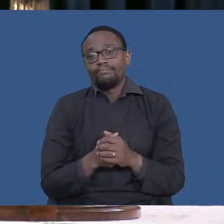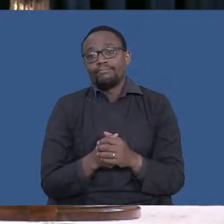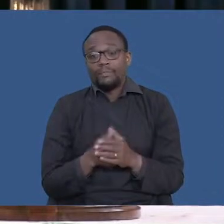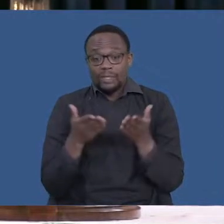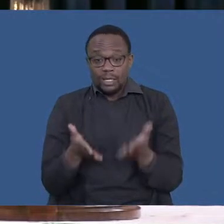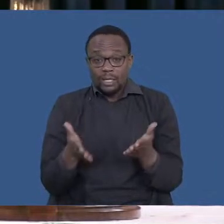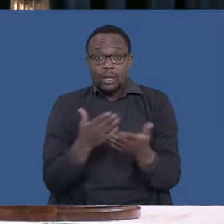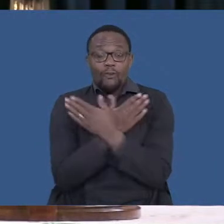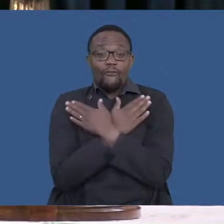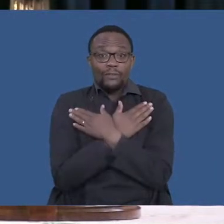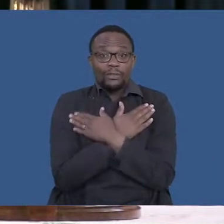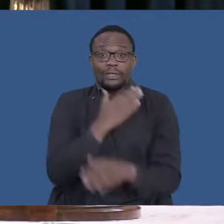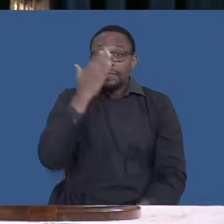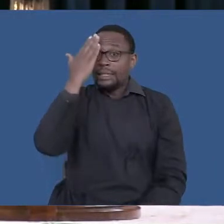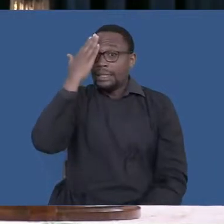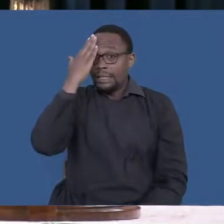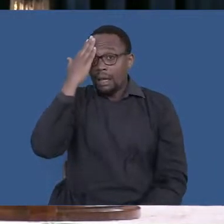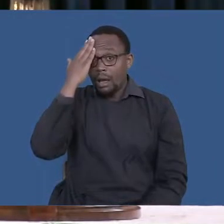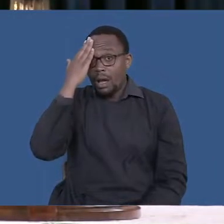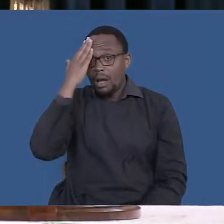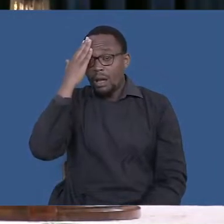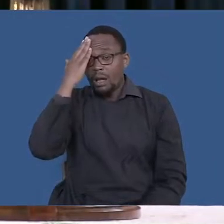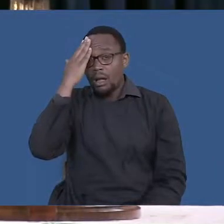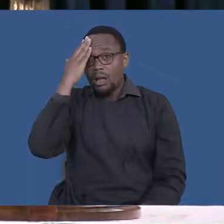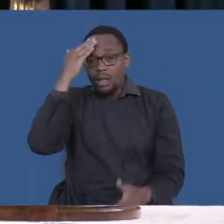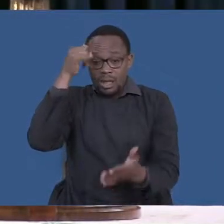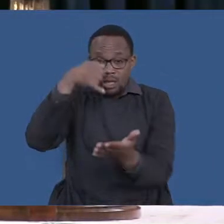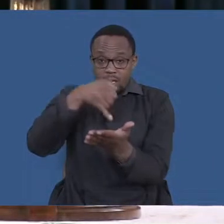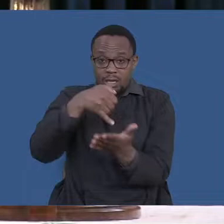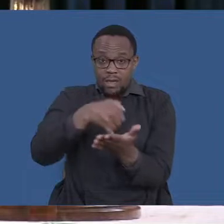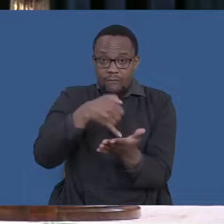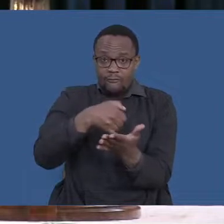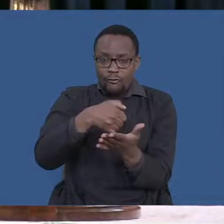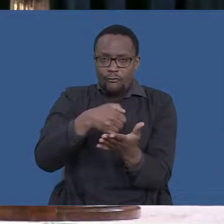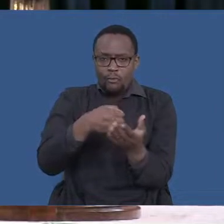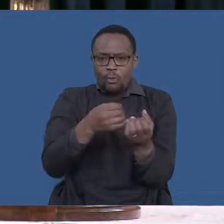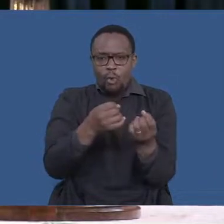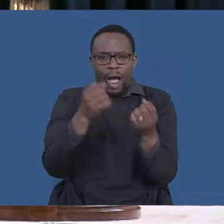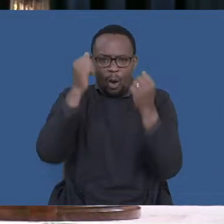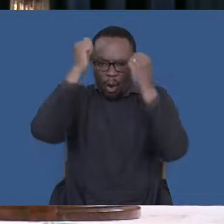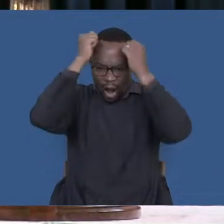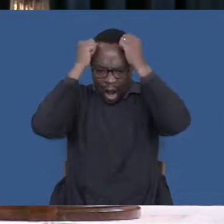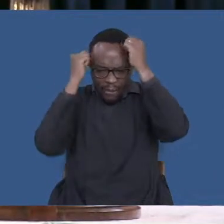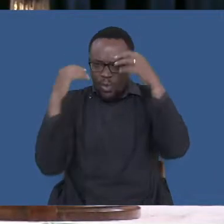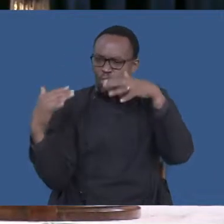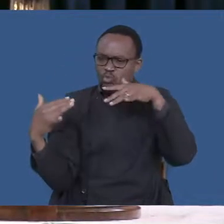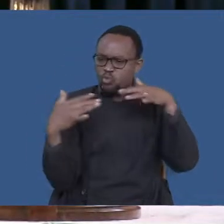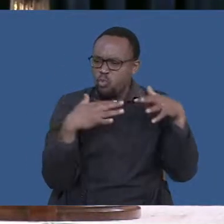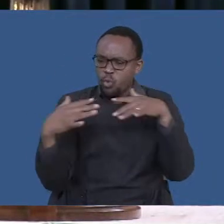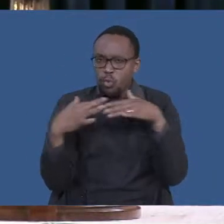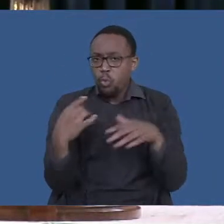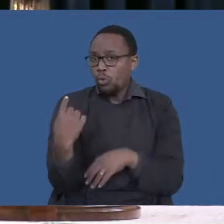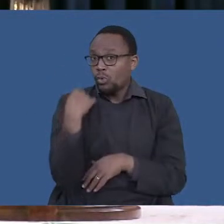Now, friends, Israel has actually been involved in a great military conquest. Yesterday, we saw how they